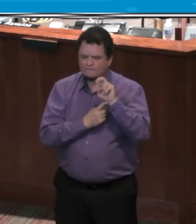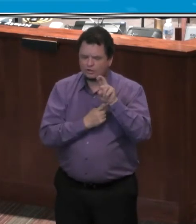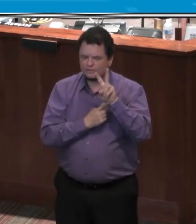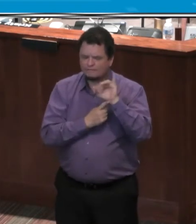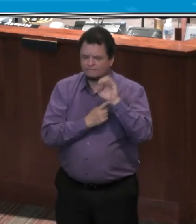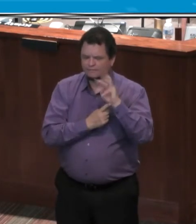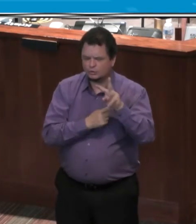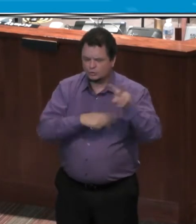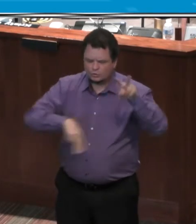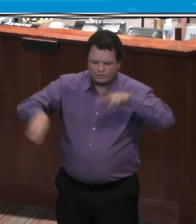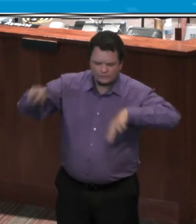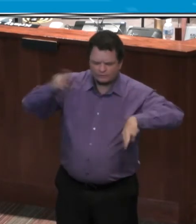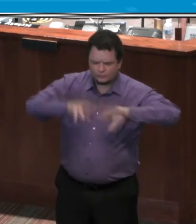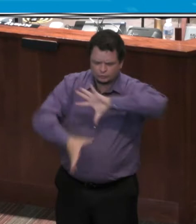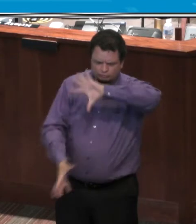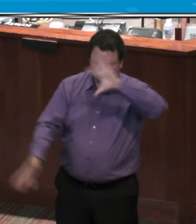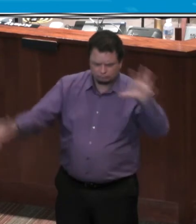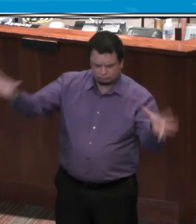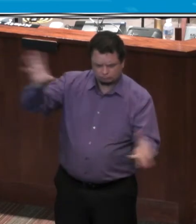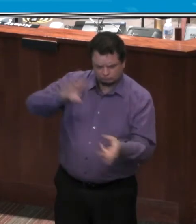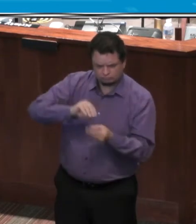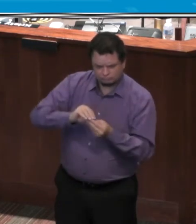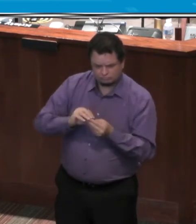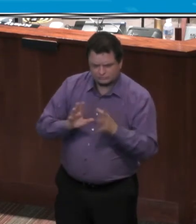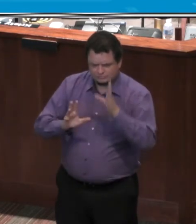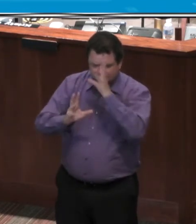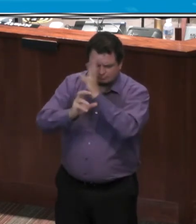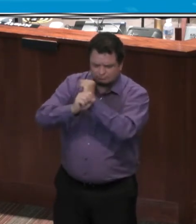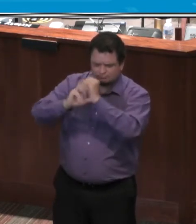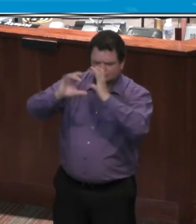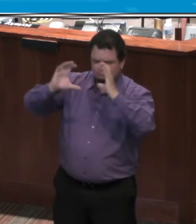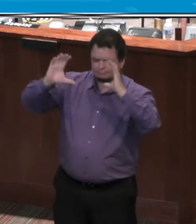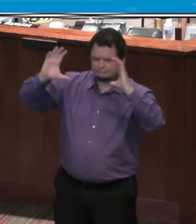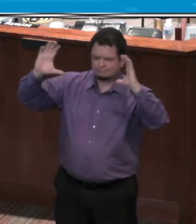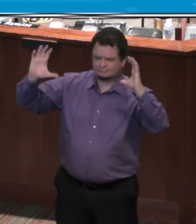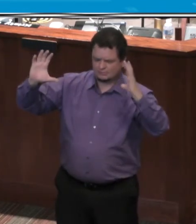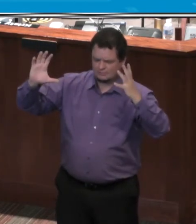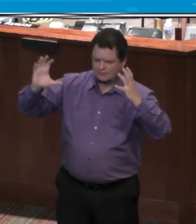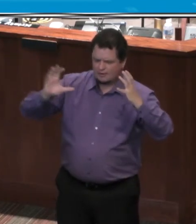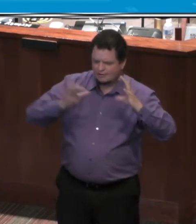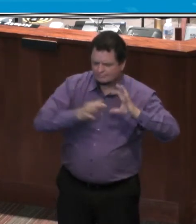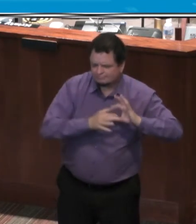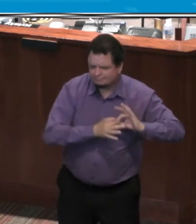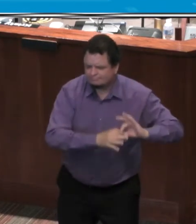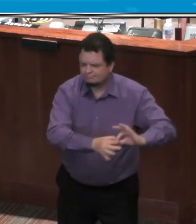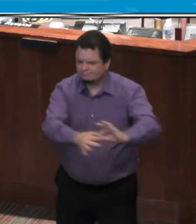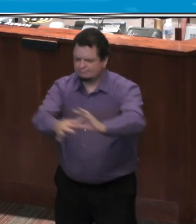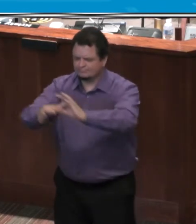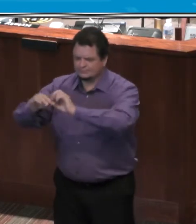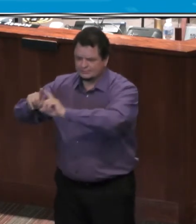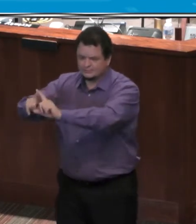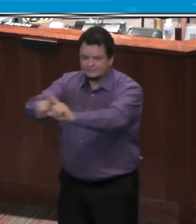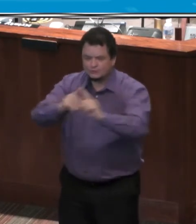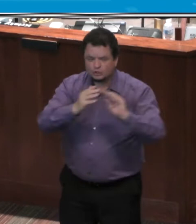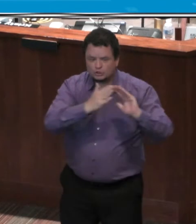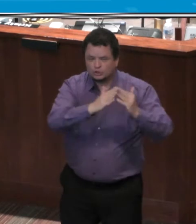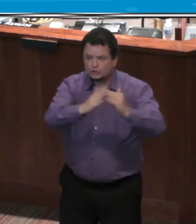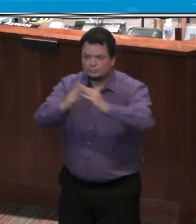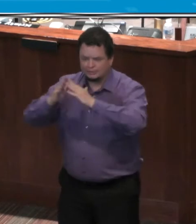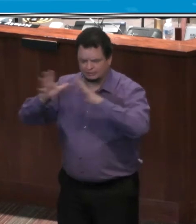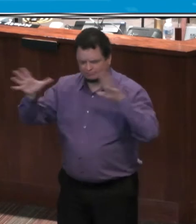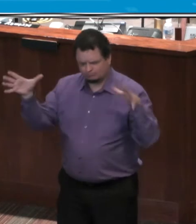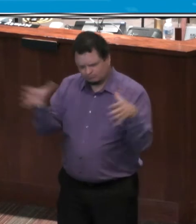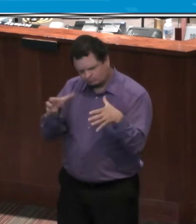So that vision of a connected, vibrant community is holistic, and you can see from the slide